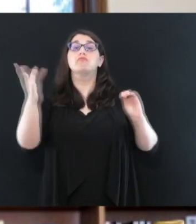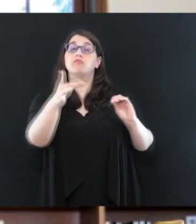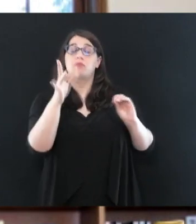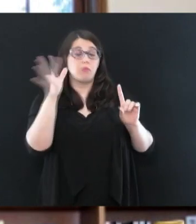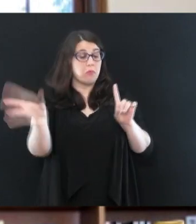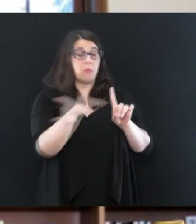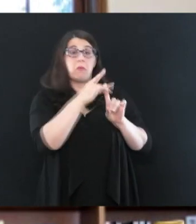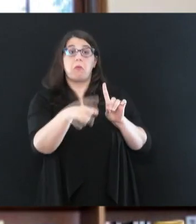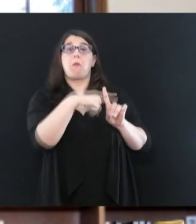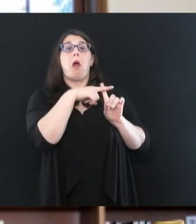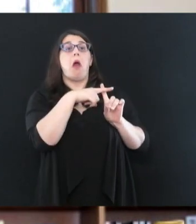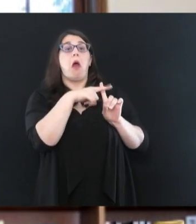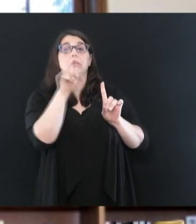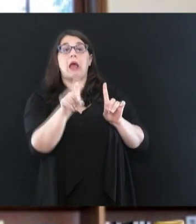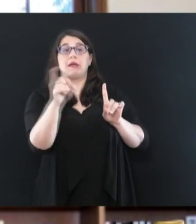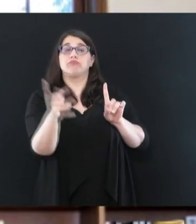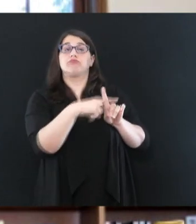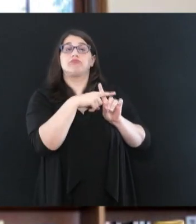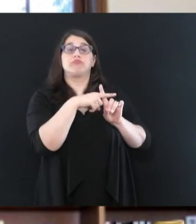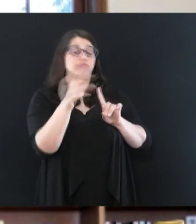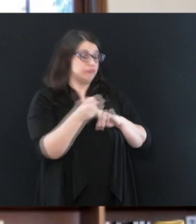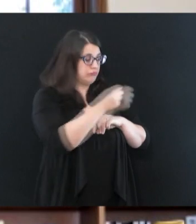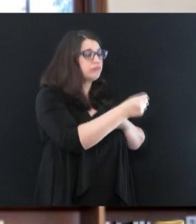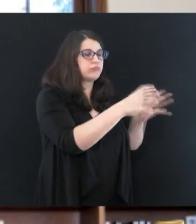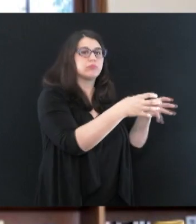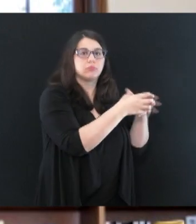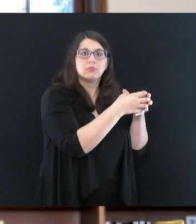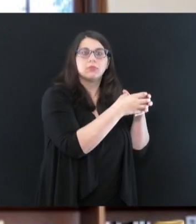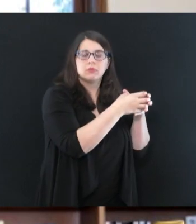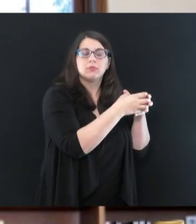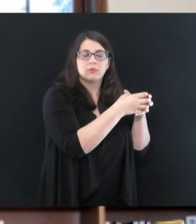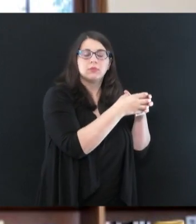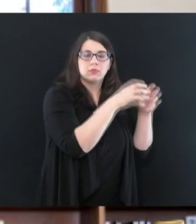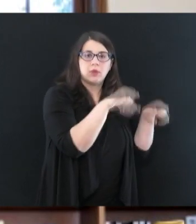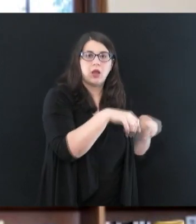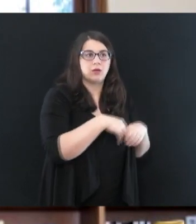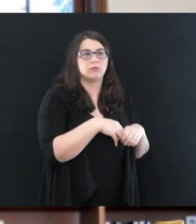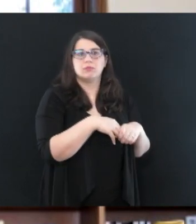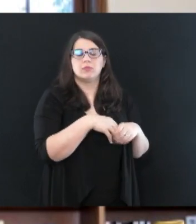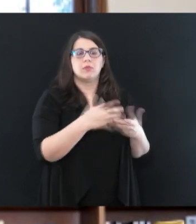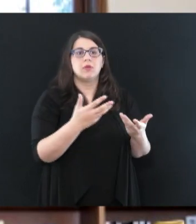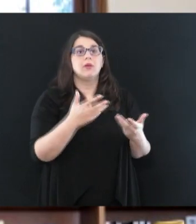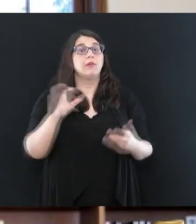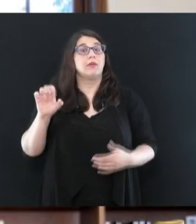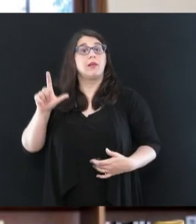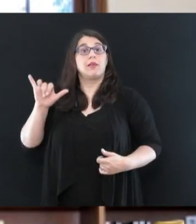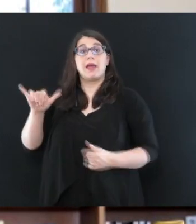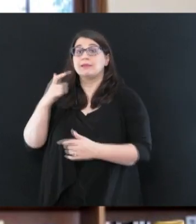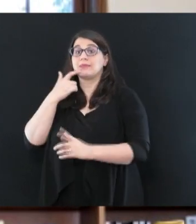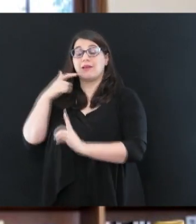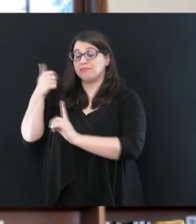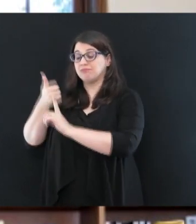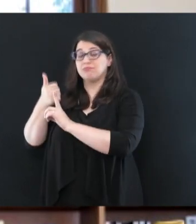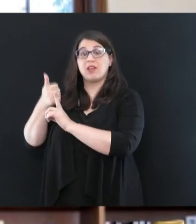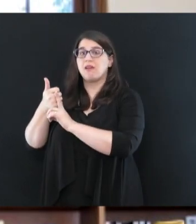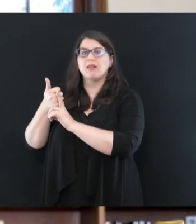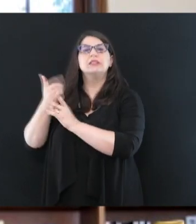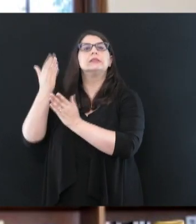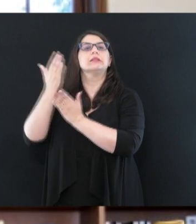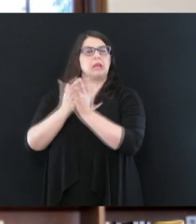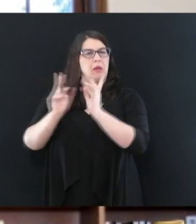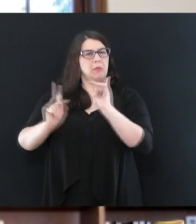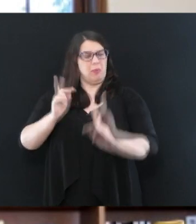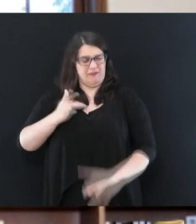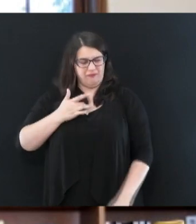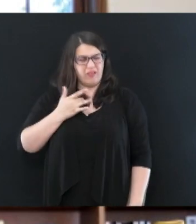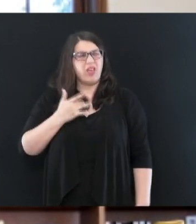they have during this season to go and get tested. Because as Clay mentioned, there are people who are having these symptoms